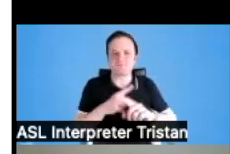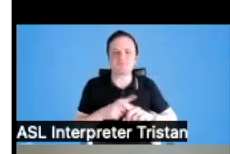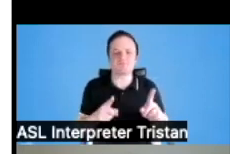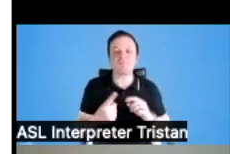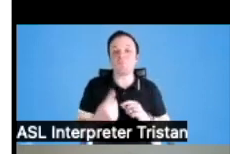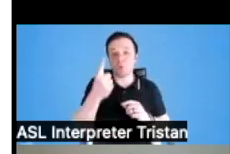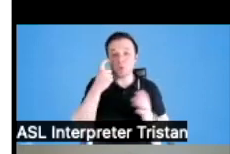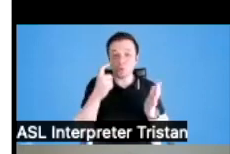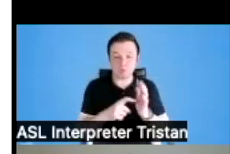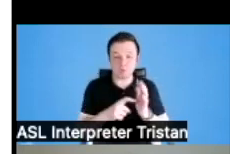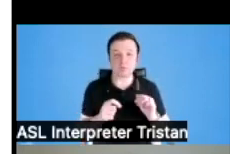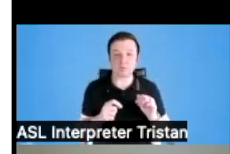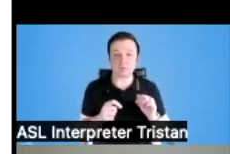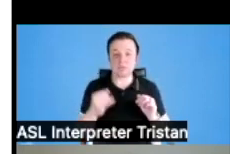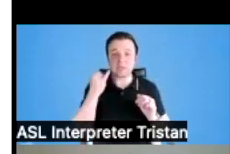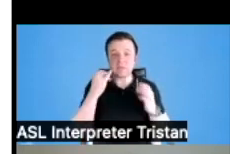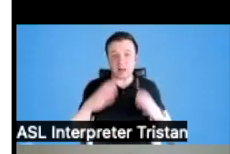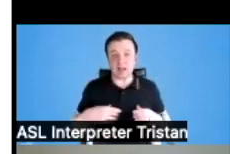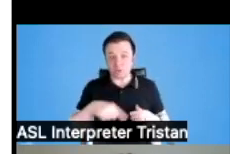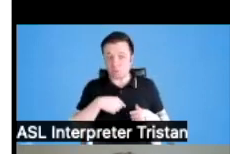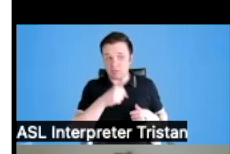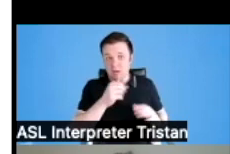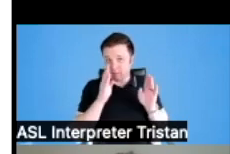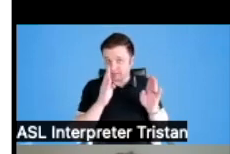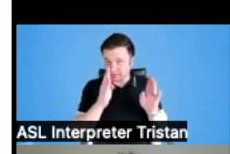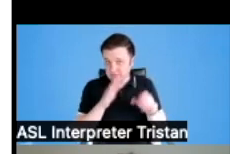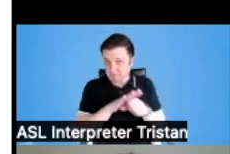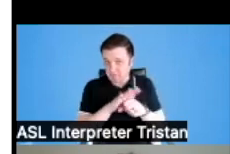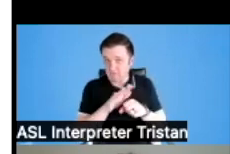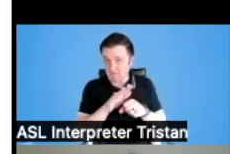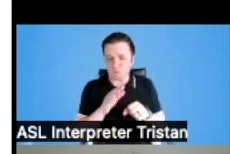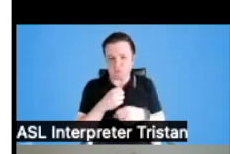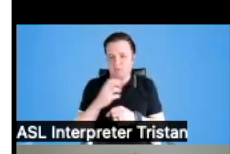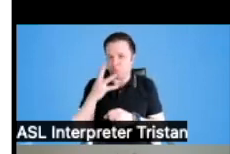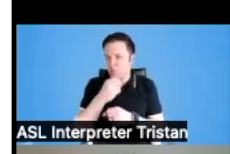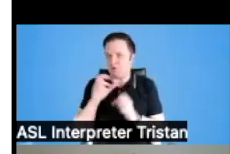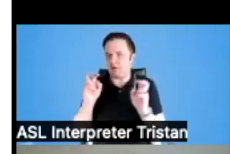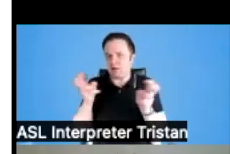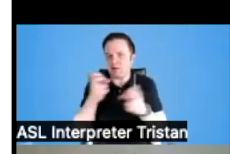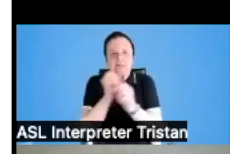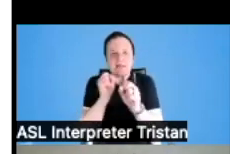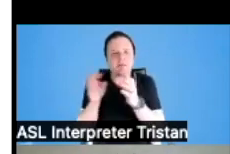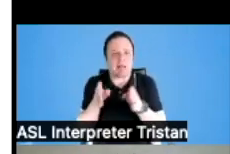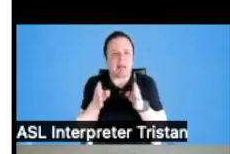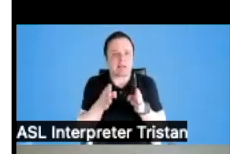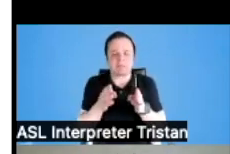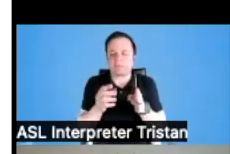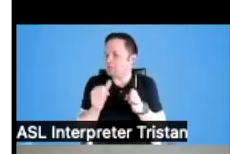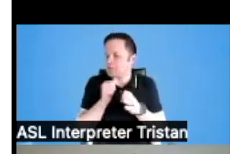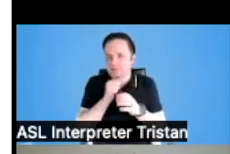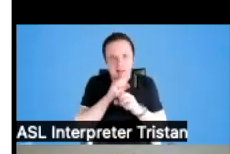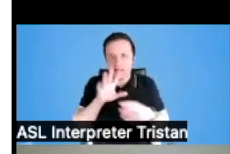notice is when we're not listening to clients, we develop beautiful safety plans that have absolutely nothing to do with their real